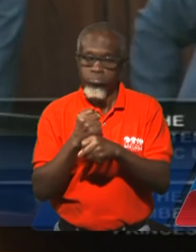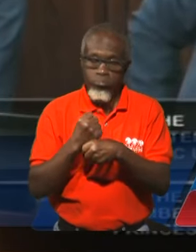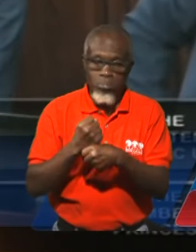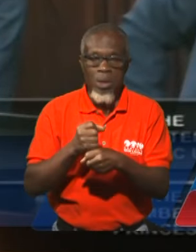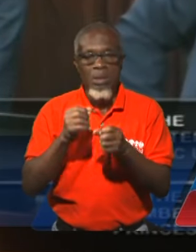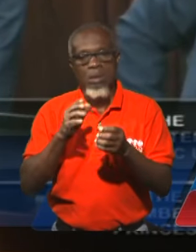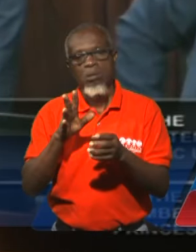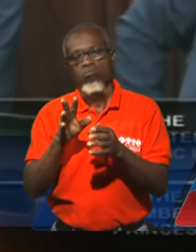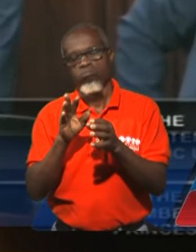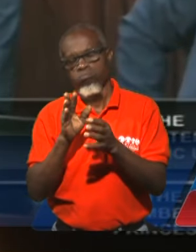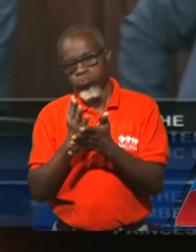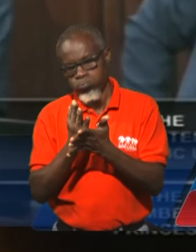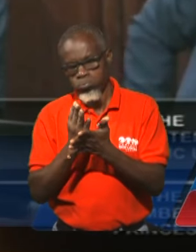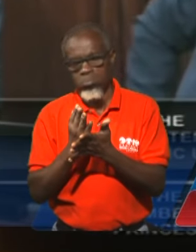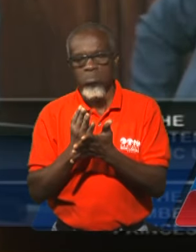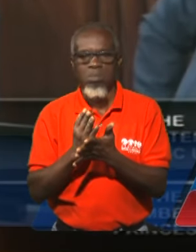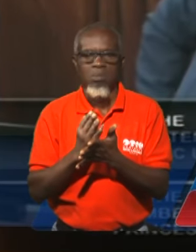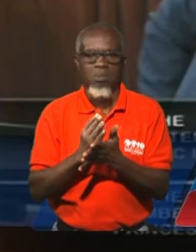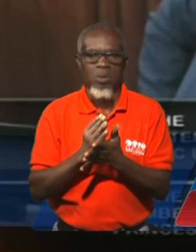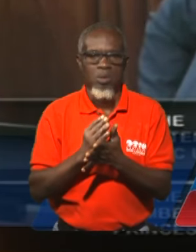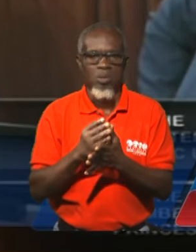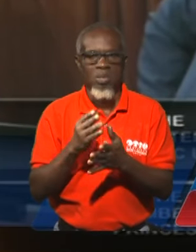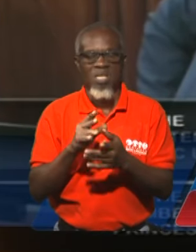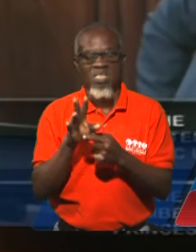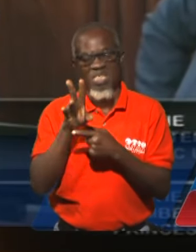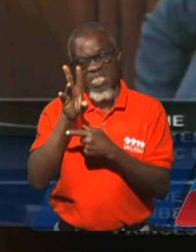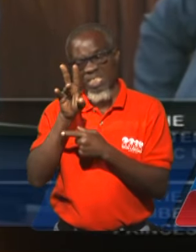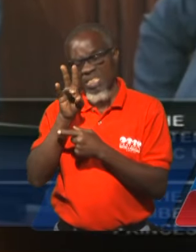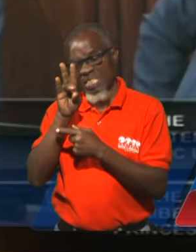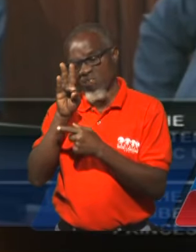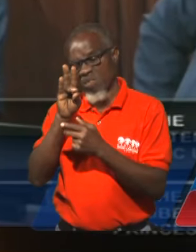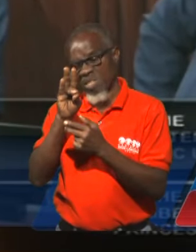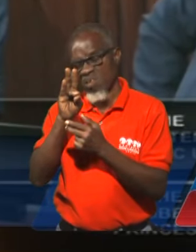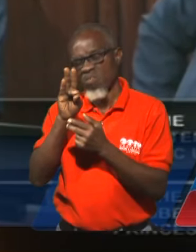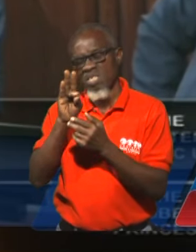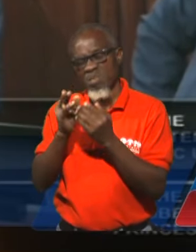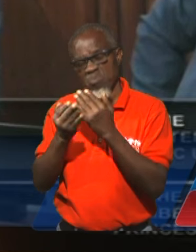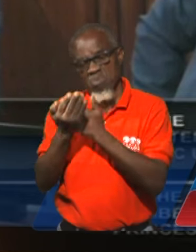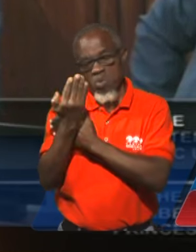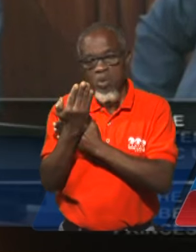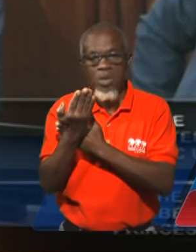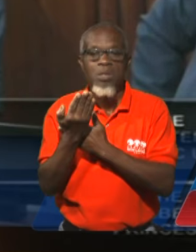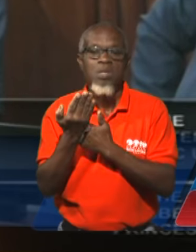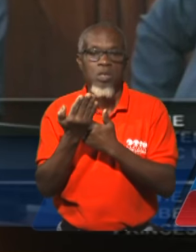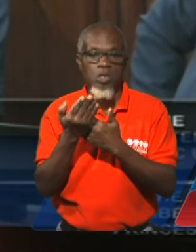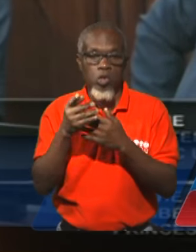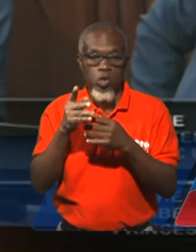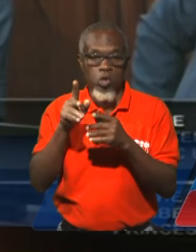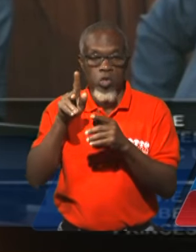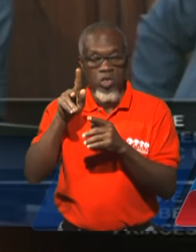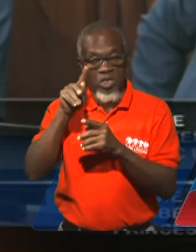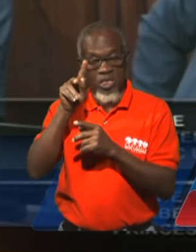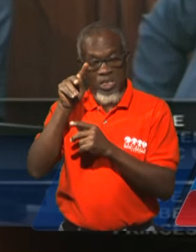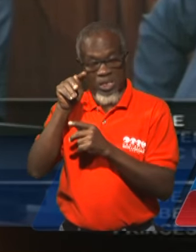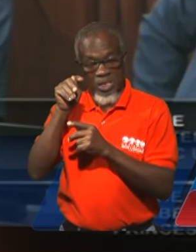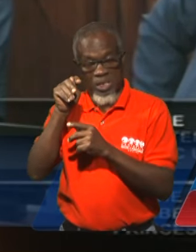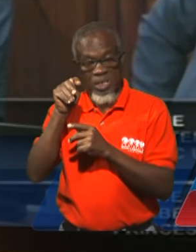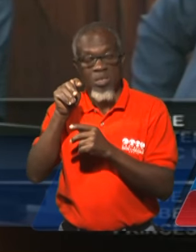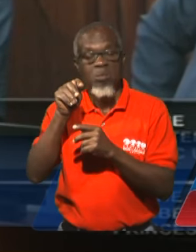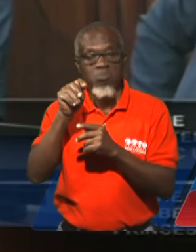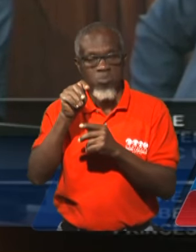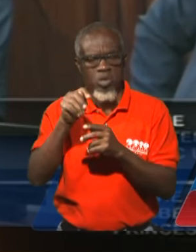generators. 5 a.m. and 7:05 a.m. this morning, Trinidad Generation Unlimited,